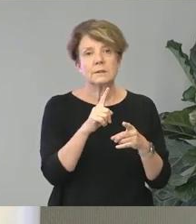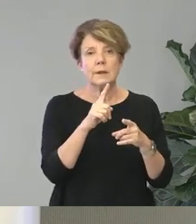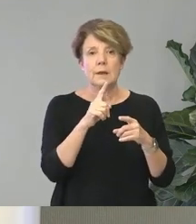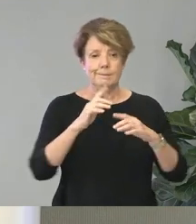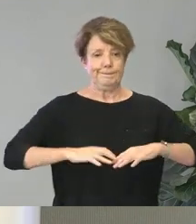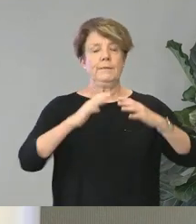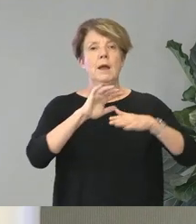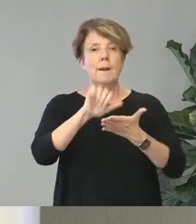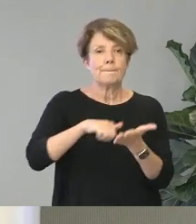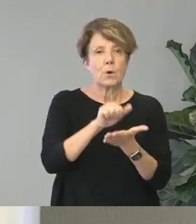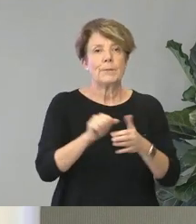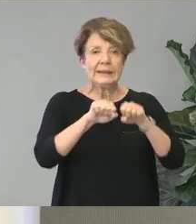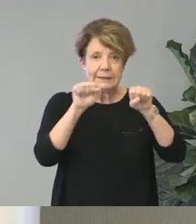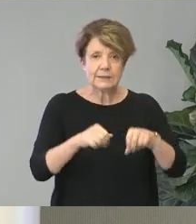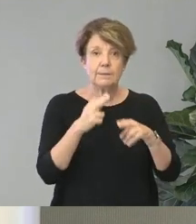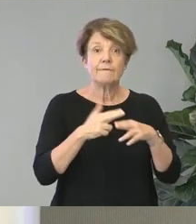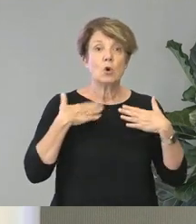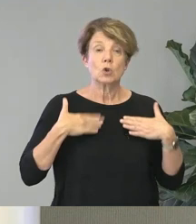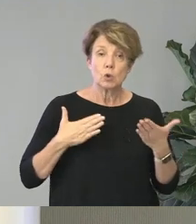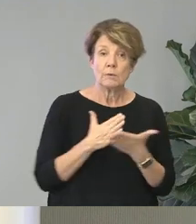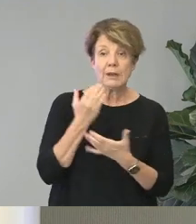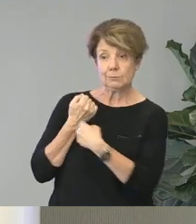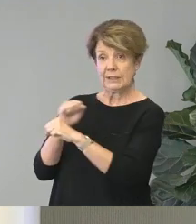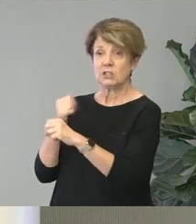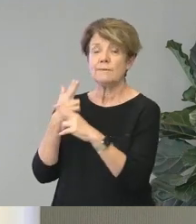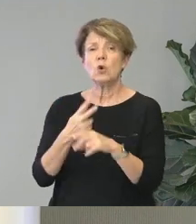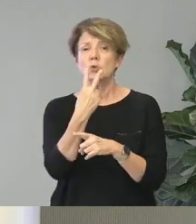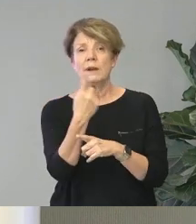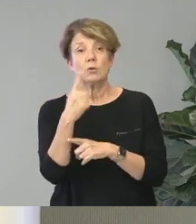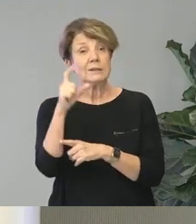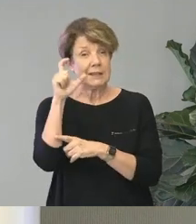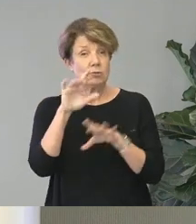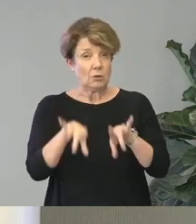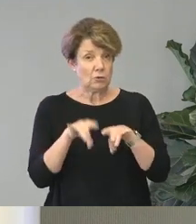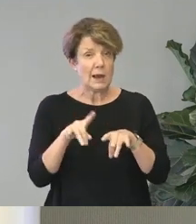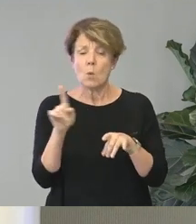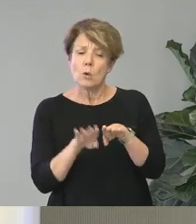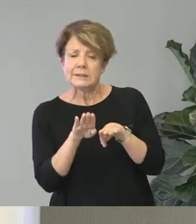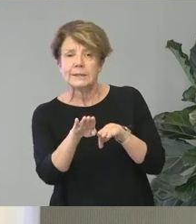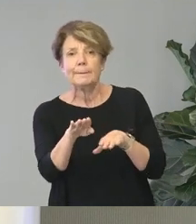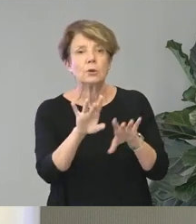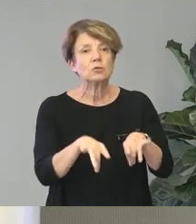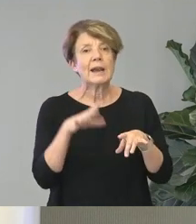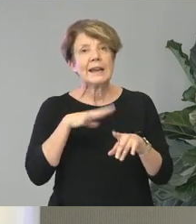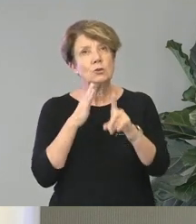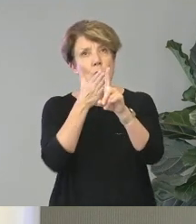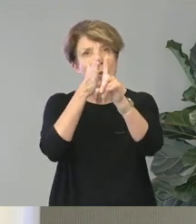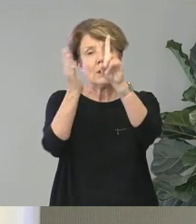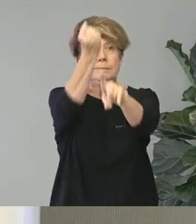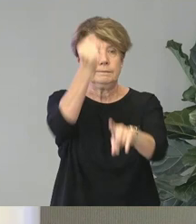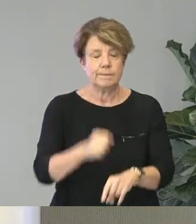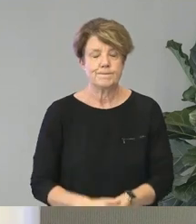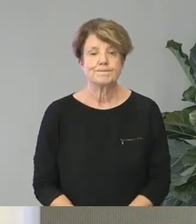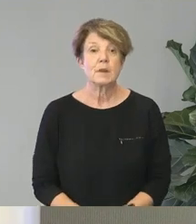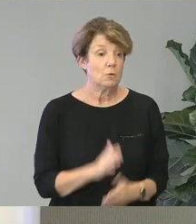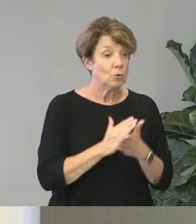of human rights protection for 21st century Australia and what steps Australia needs to take to get there. Following an